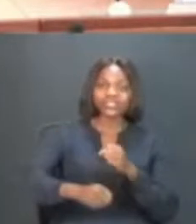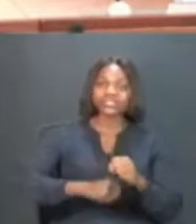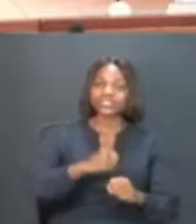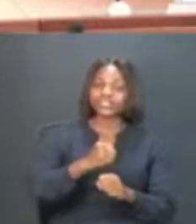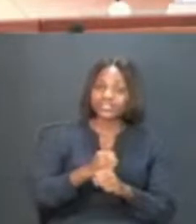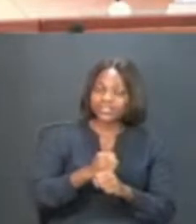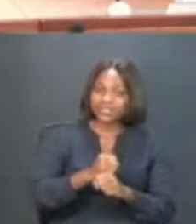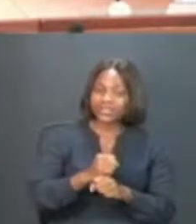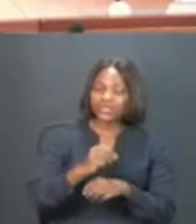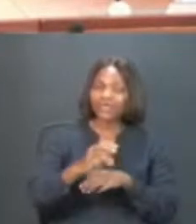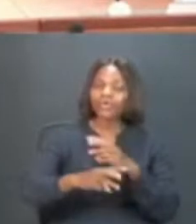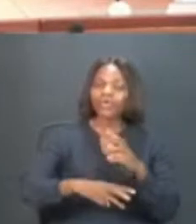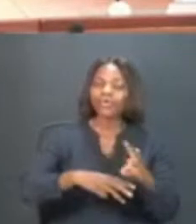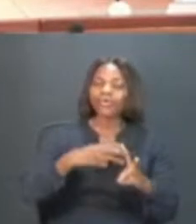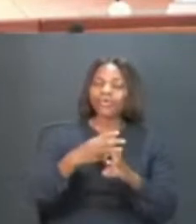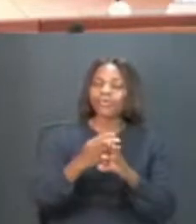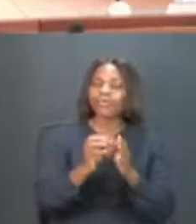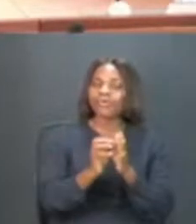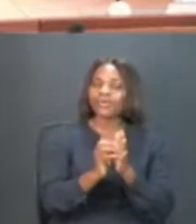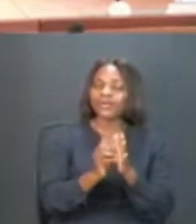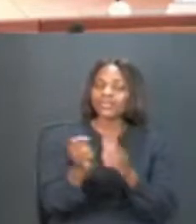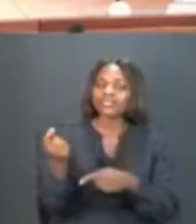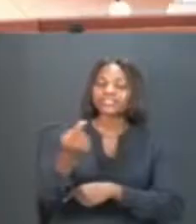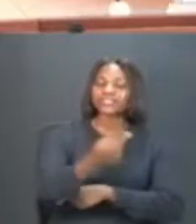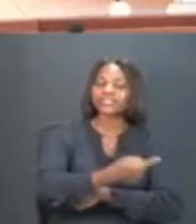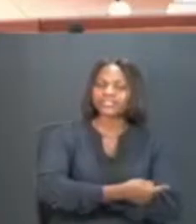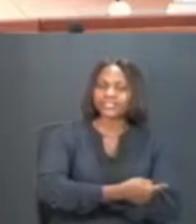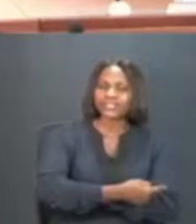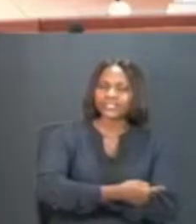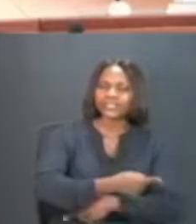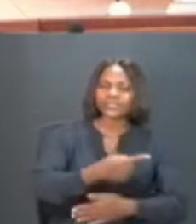is United by Unique.